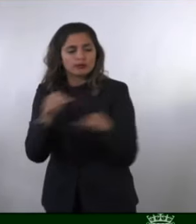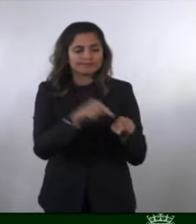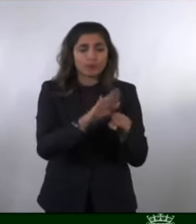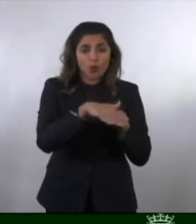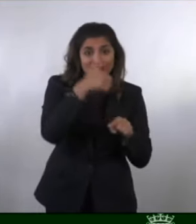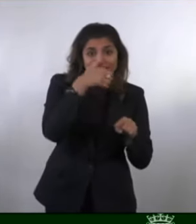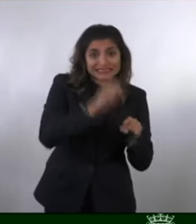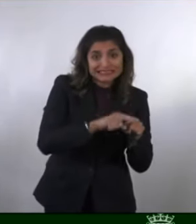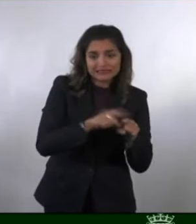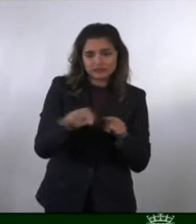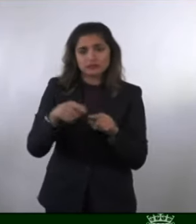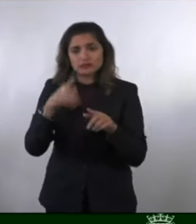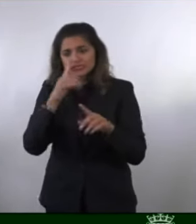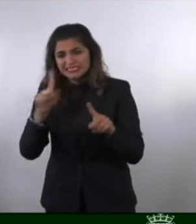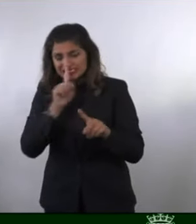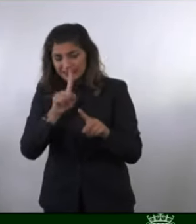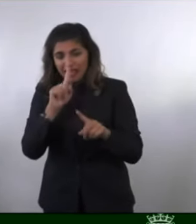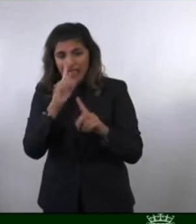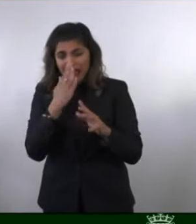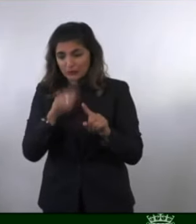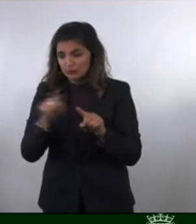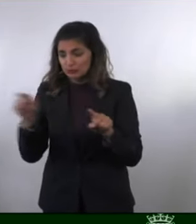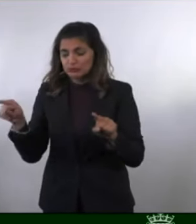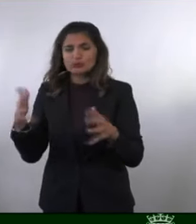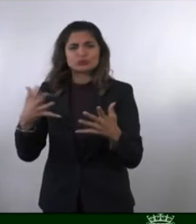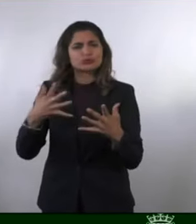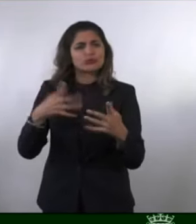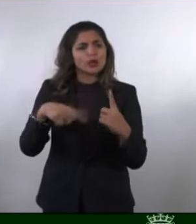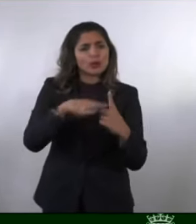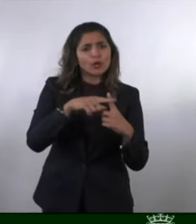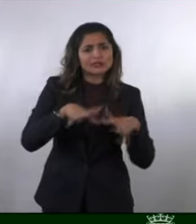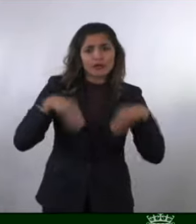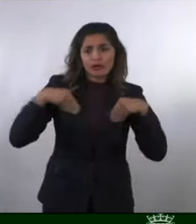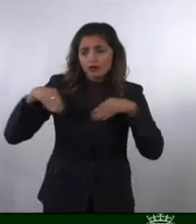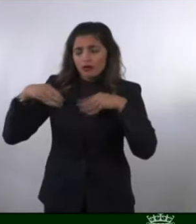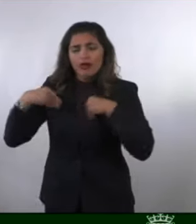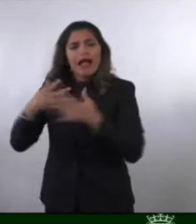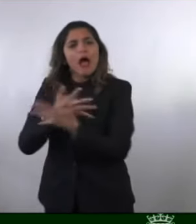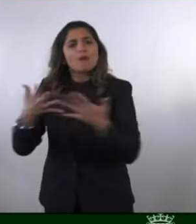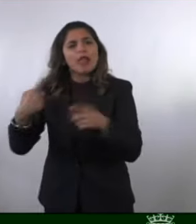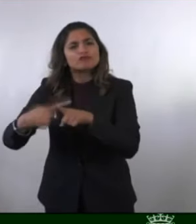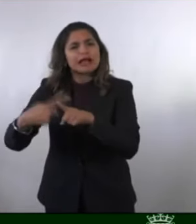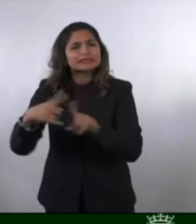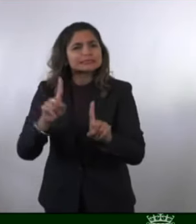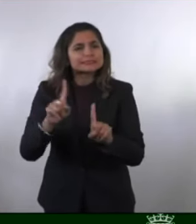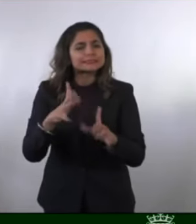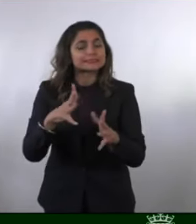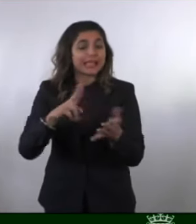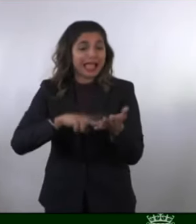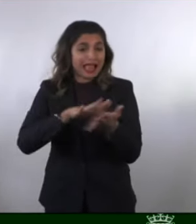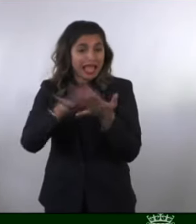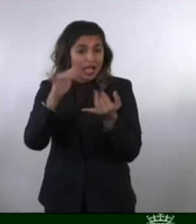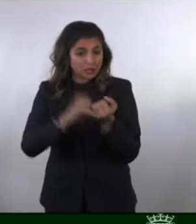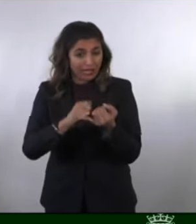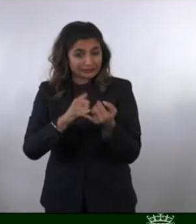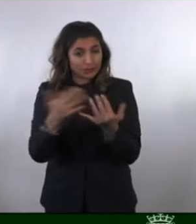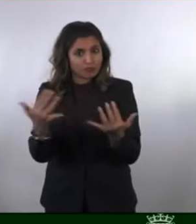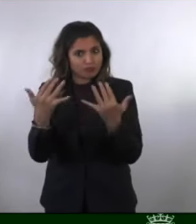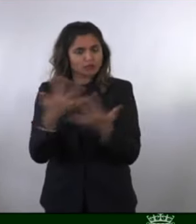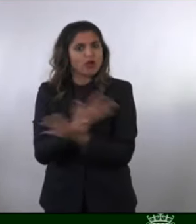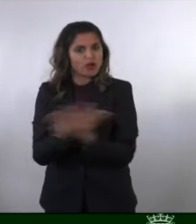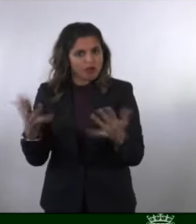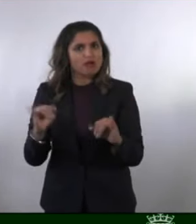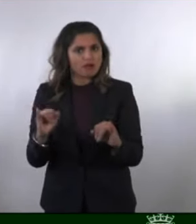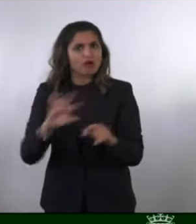or falling, the positivity rate overall, and the pressures on the NHS in the region. Those are the things that we